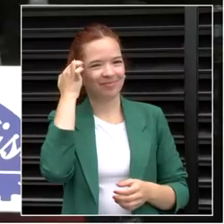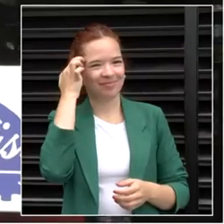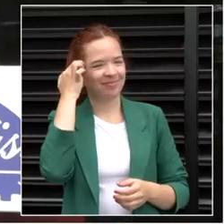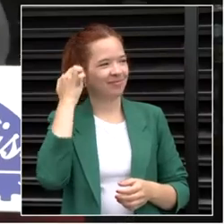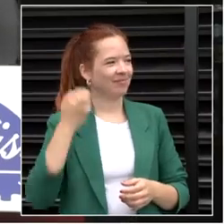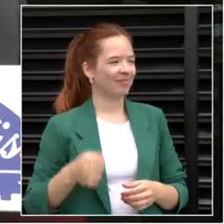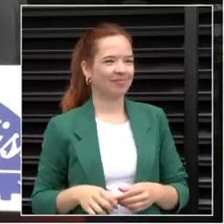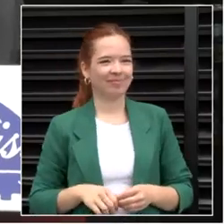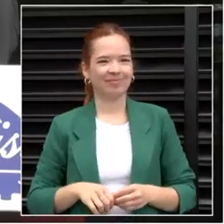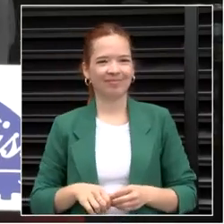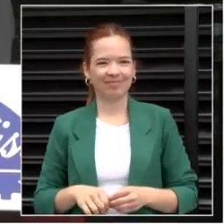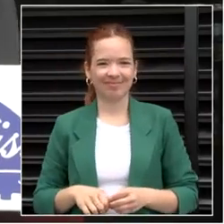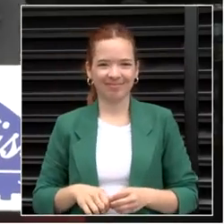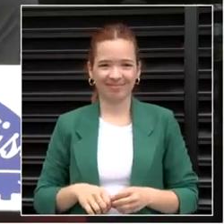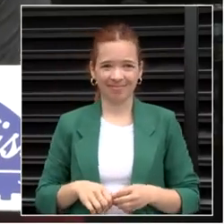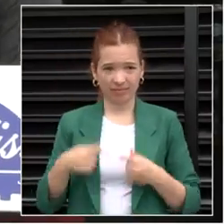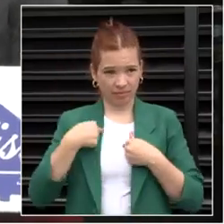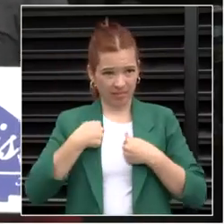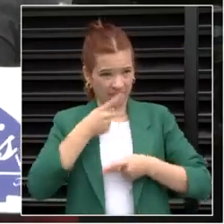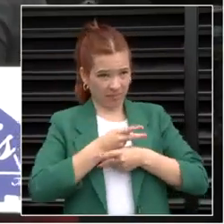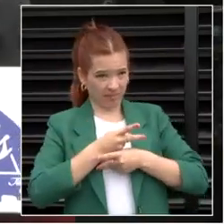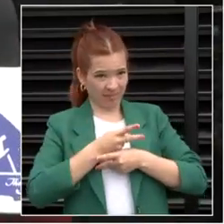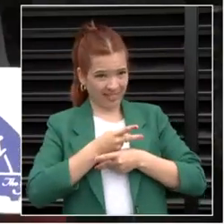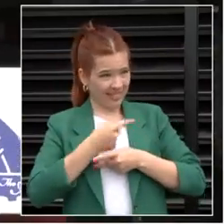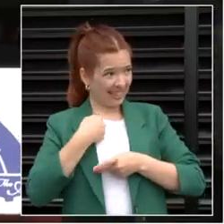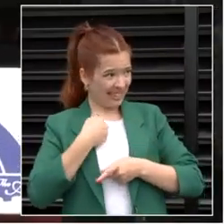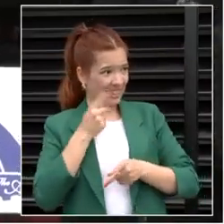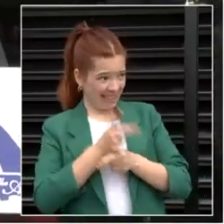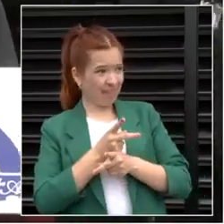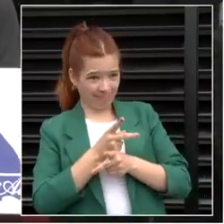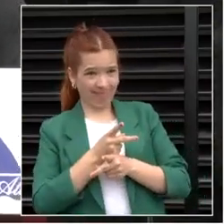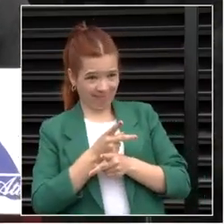Do I get to keep this? Or? Okay,